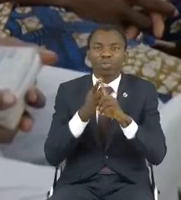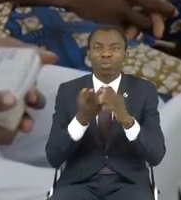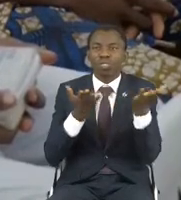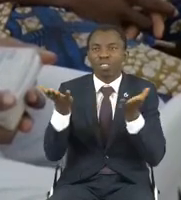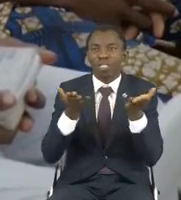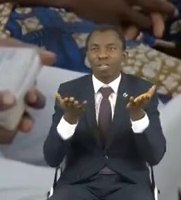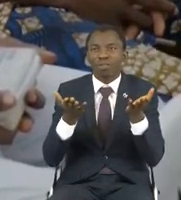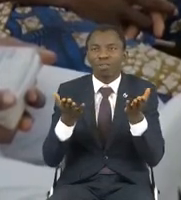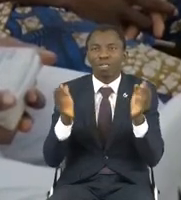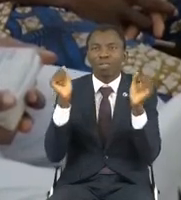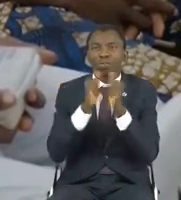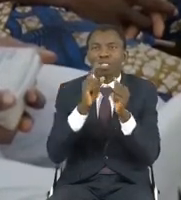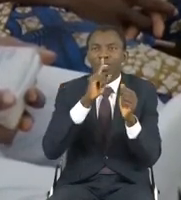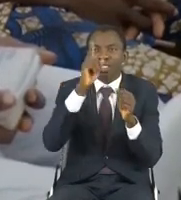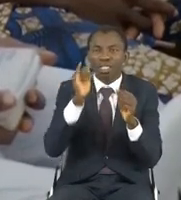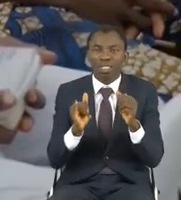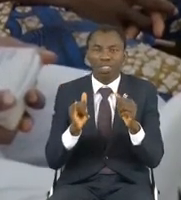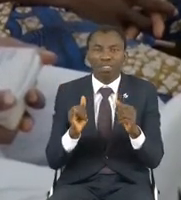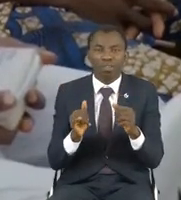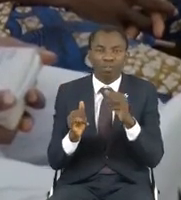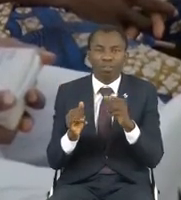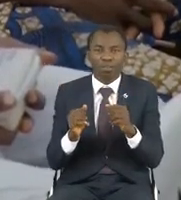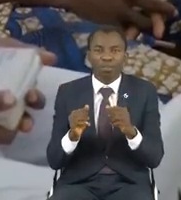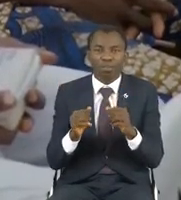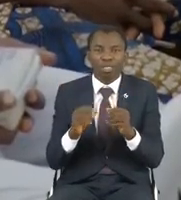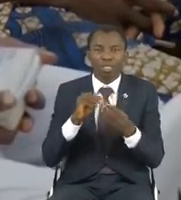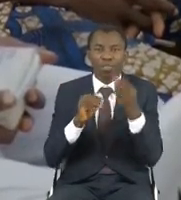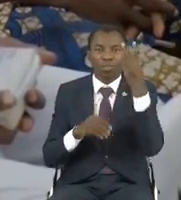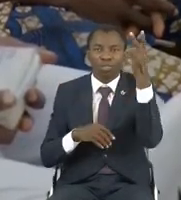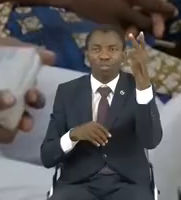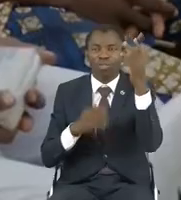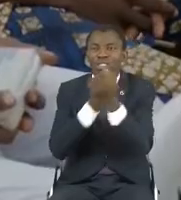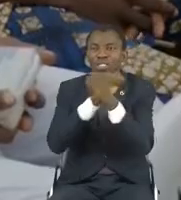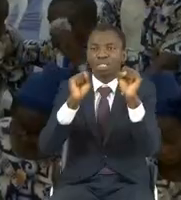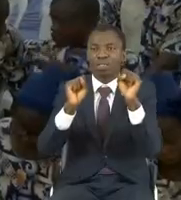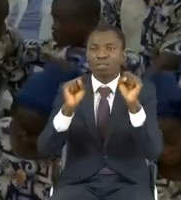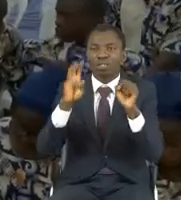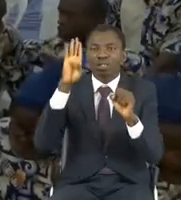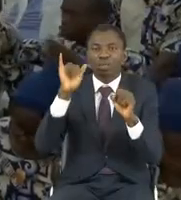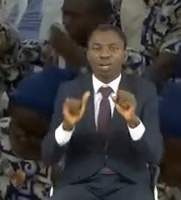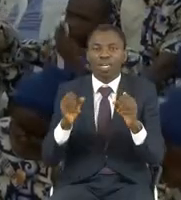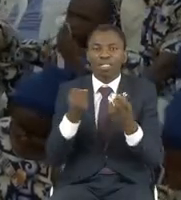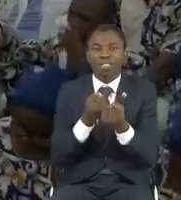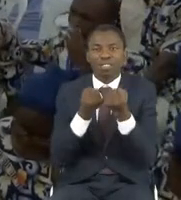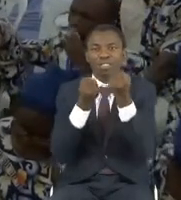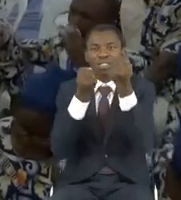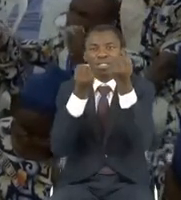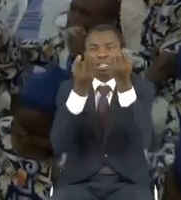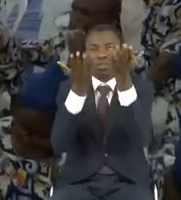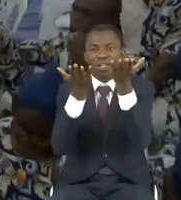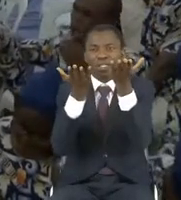with sincerity. Number two, saved by sacrifice